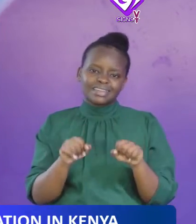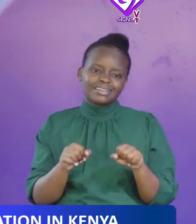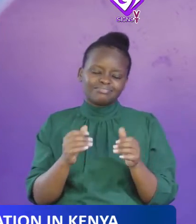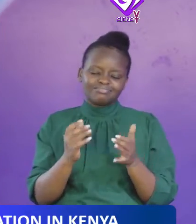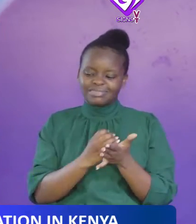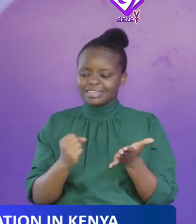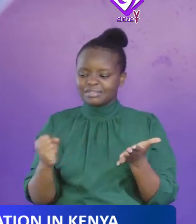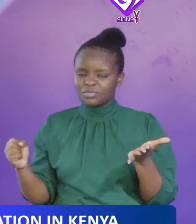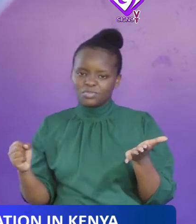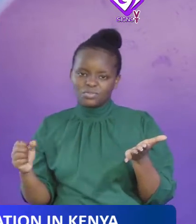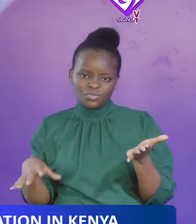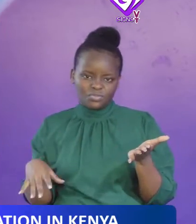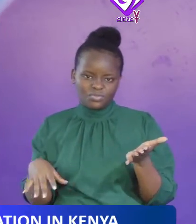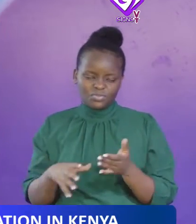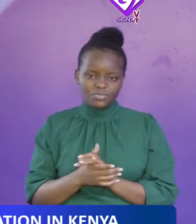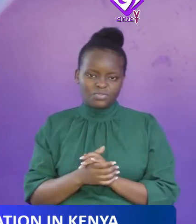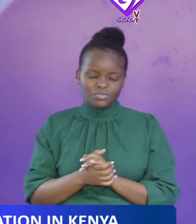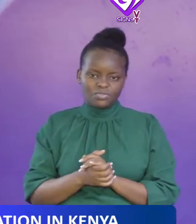remove